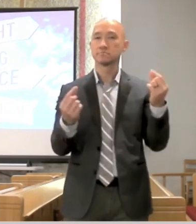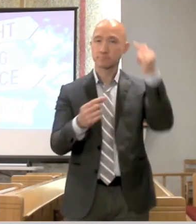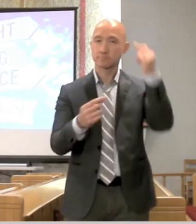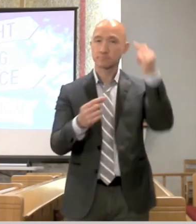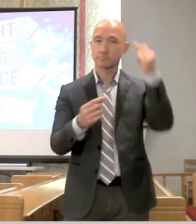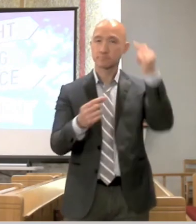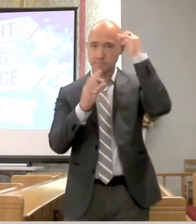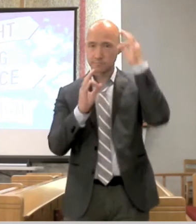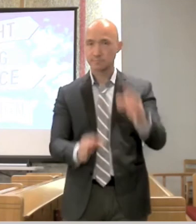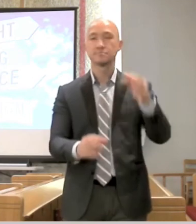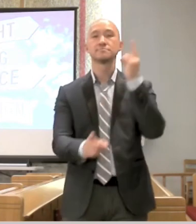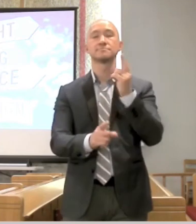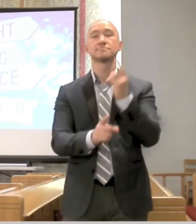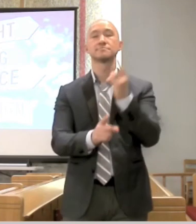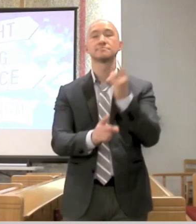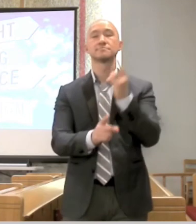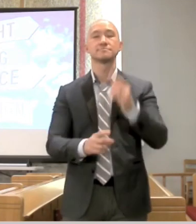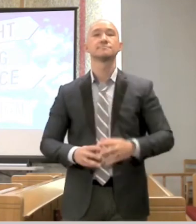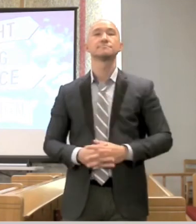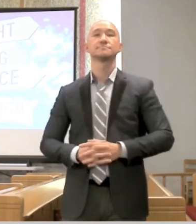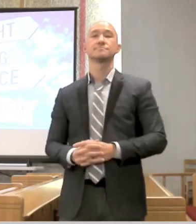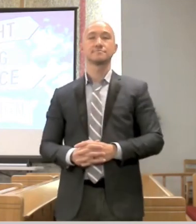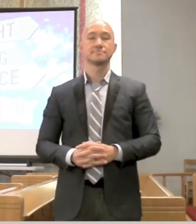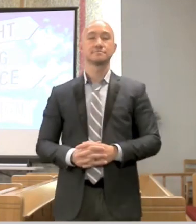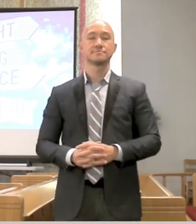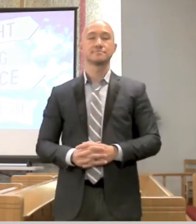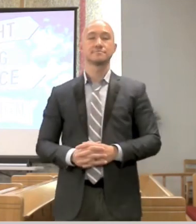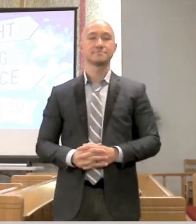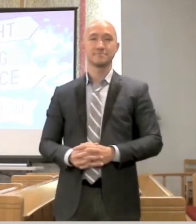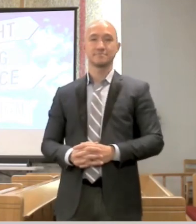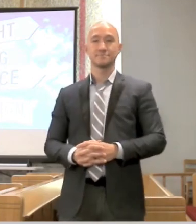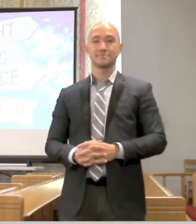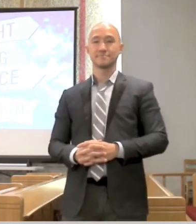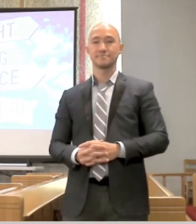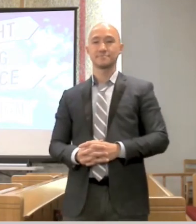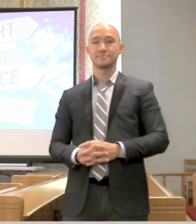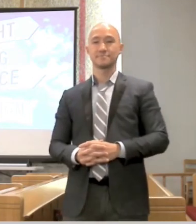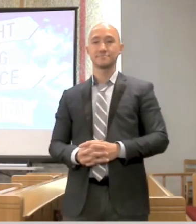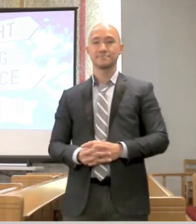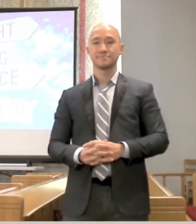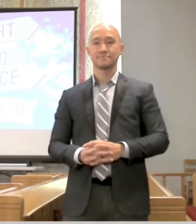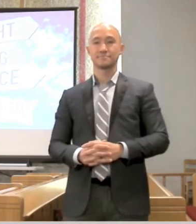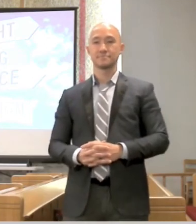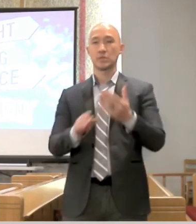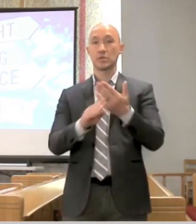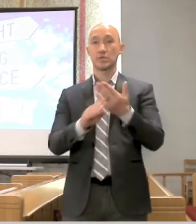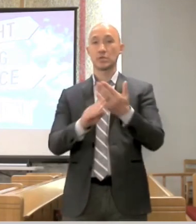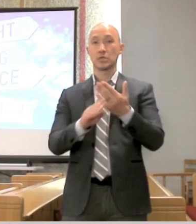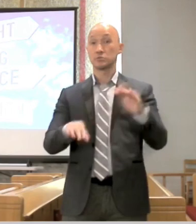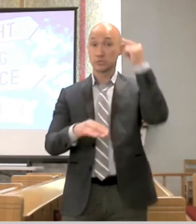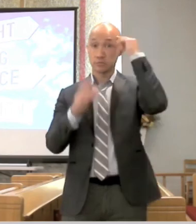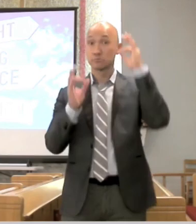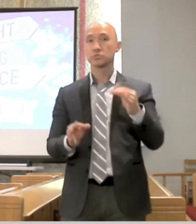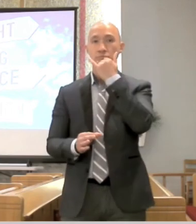and don't fall the way that the Jews and Pilate did on that day. Don't choose out of